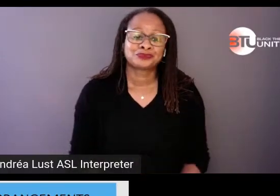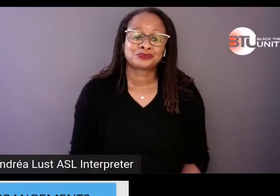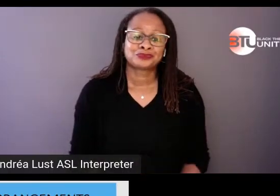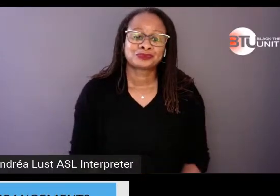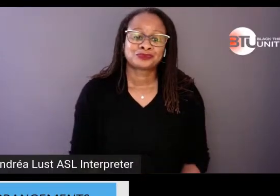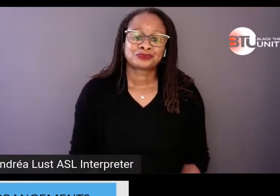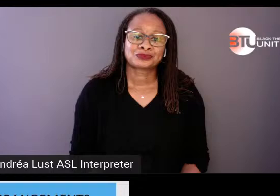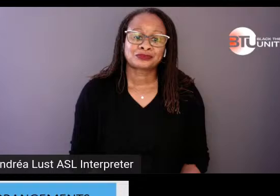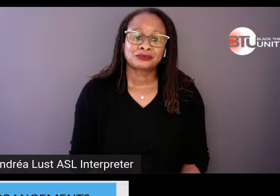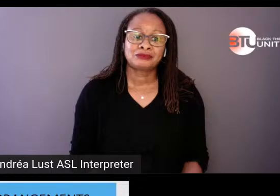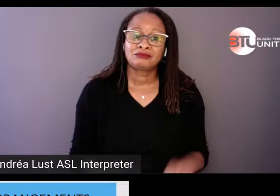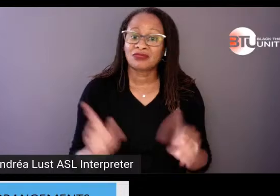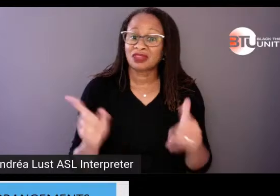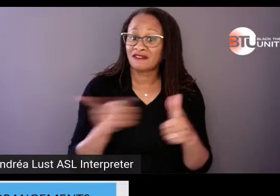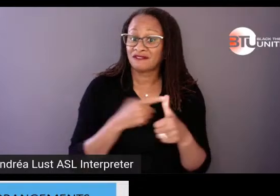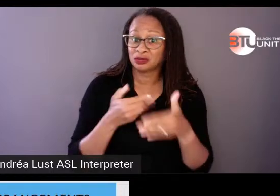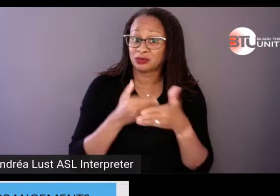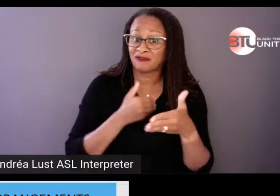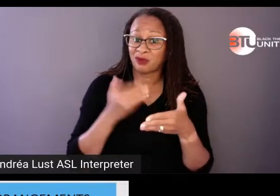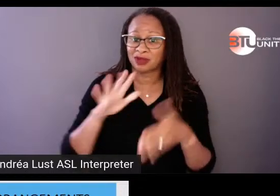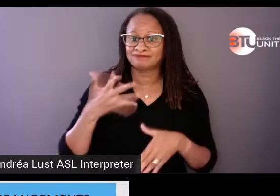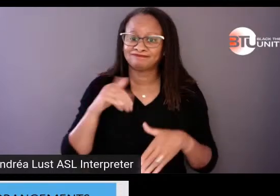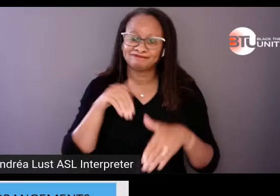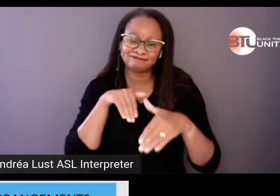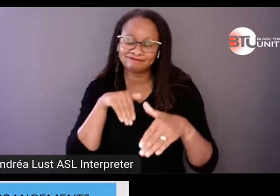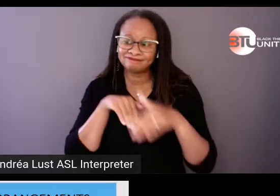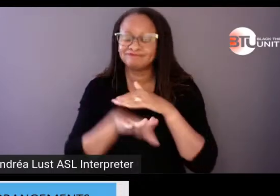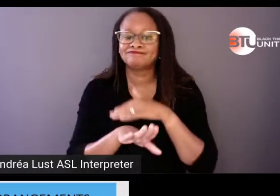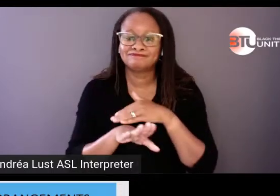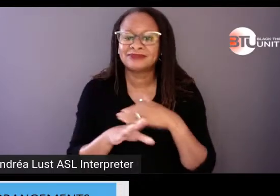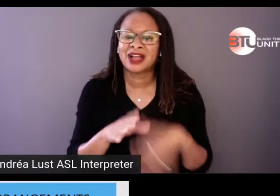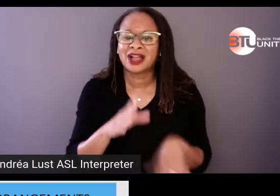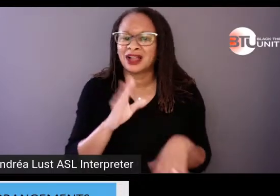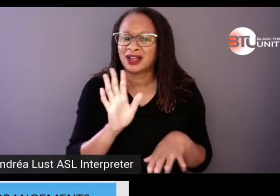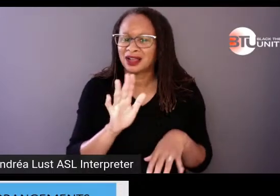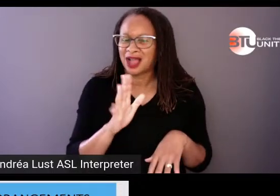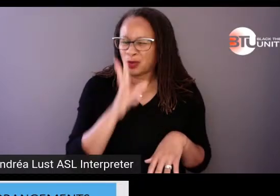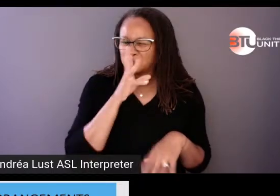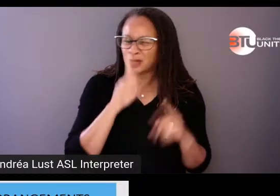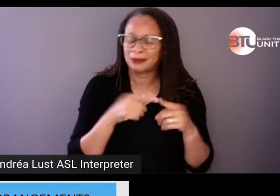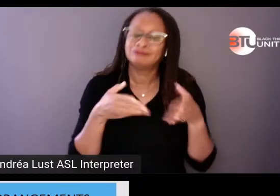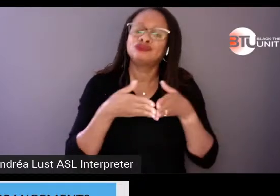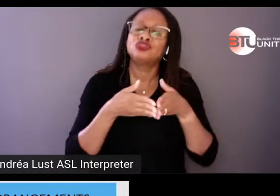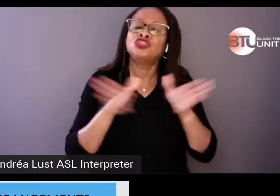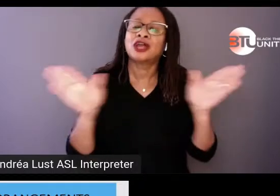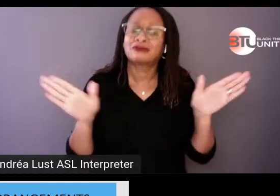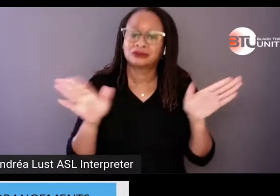But first, before I kind of go into, I'll just talk about contracts in general.